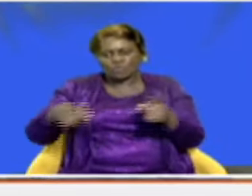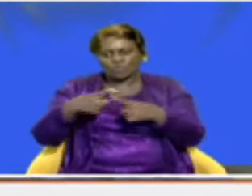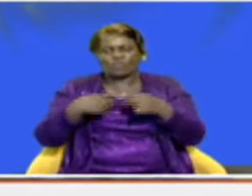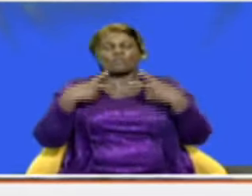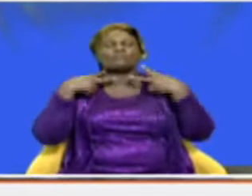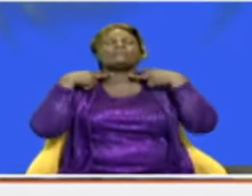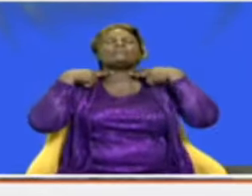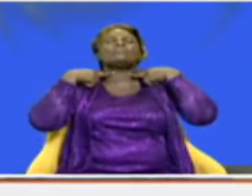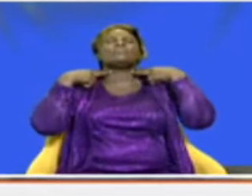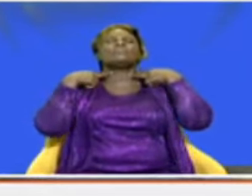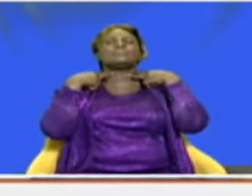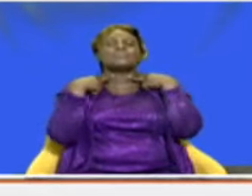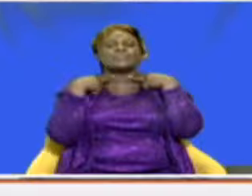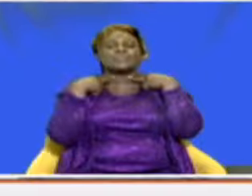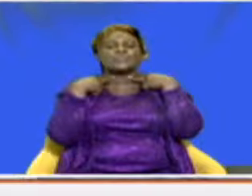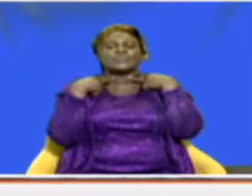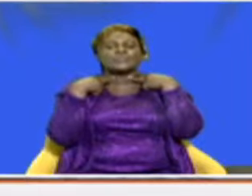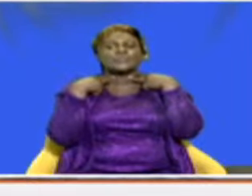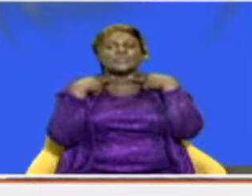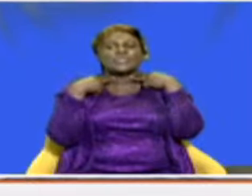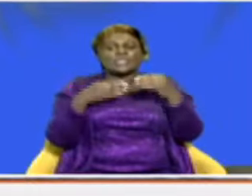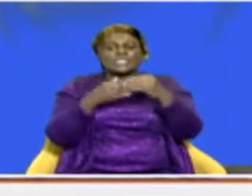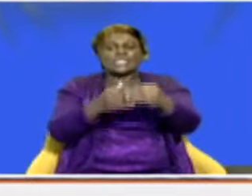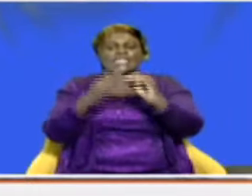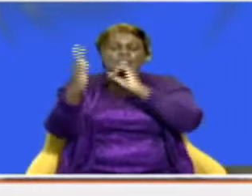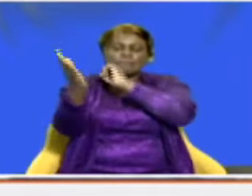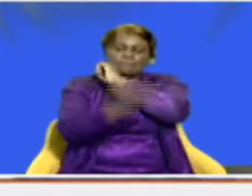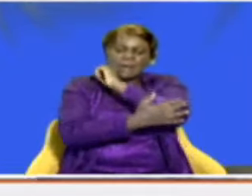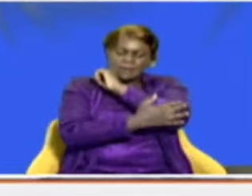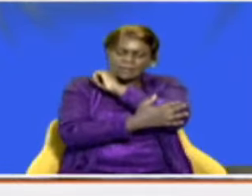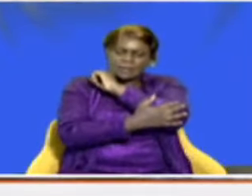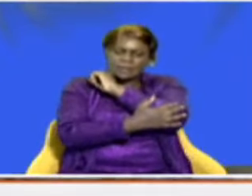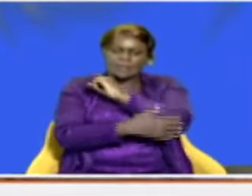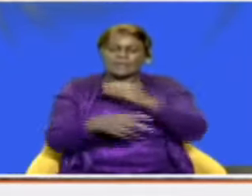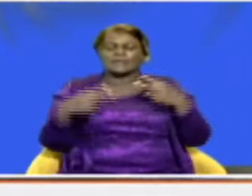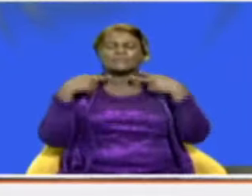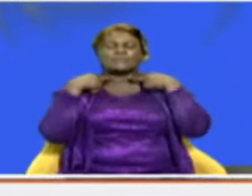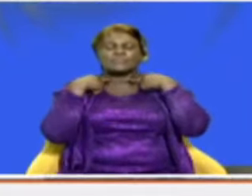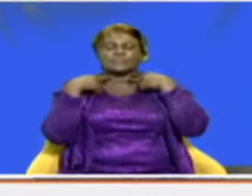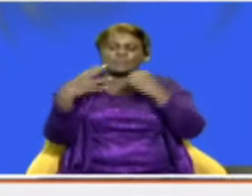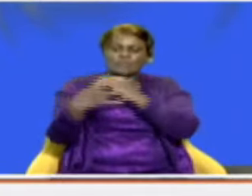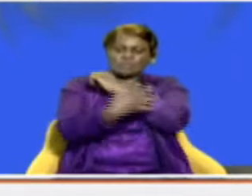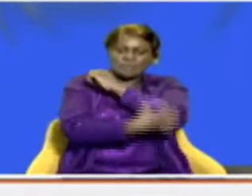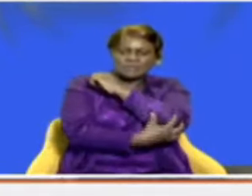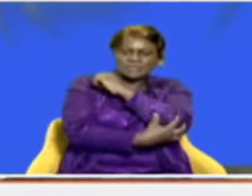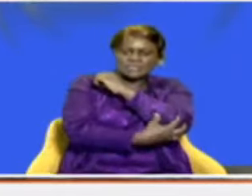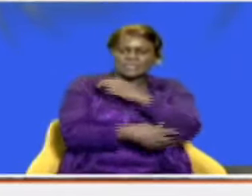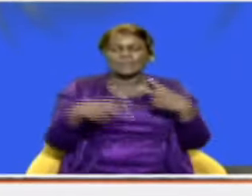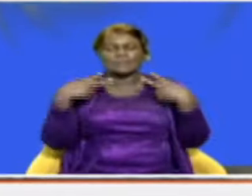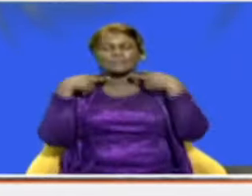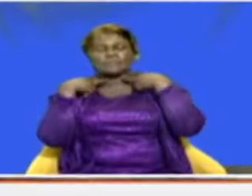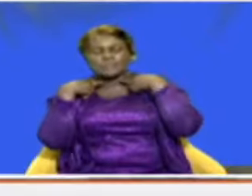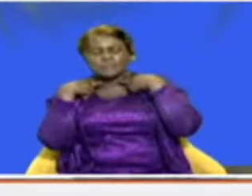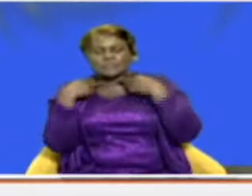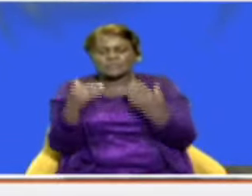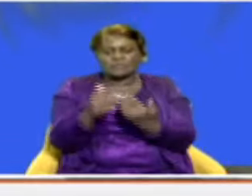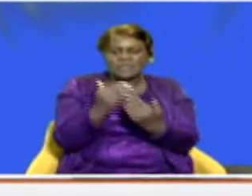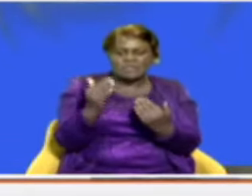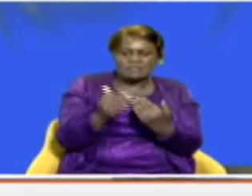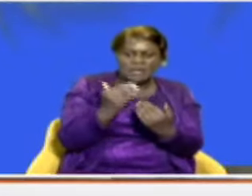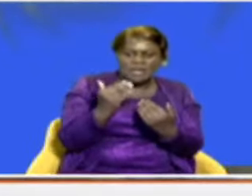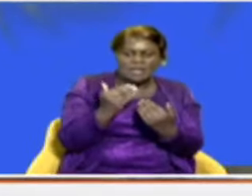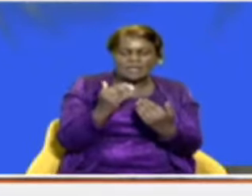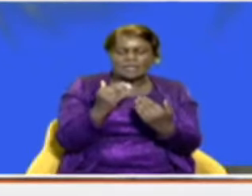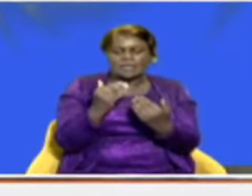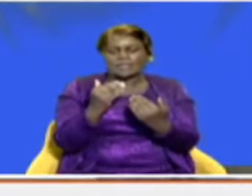minyororo. Minyororo ya uongozi mbaya. Minyororo ya umaskini. Minyororo ya mapendeleo.